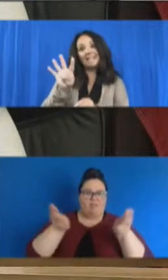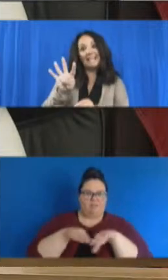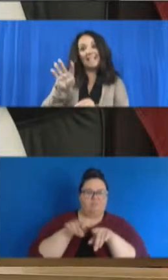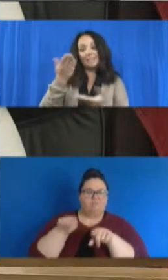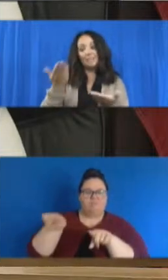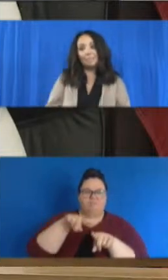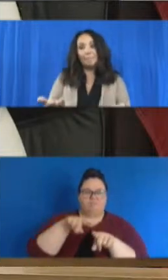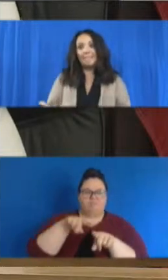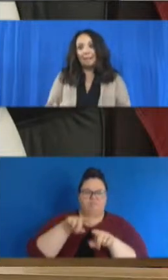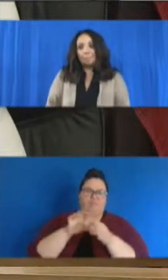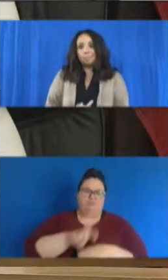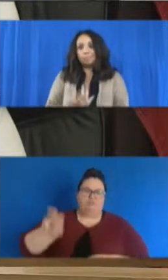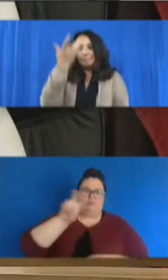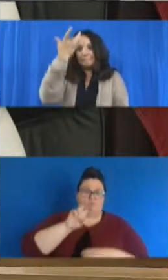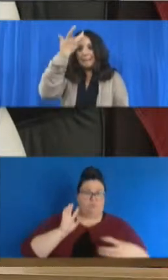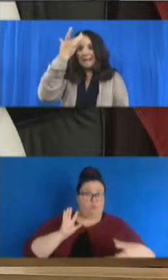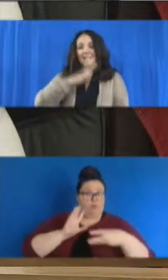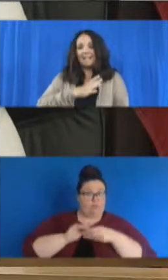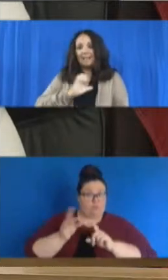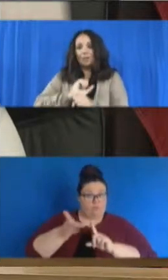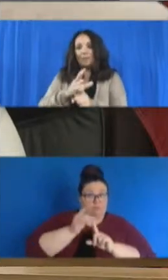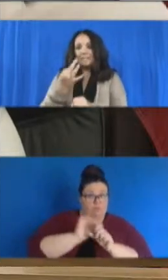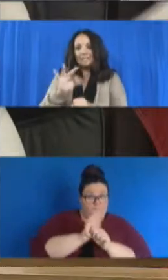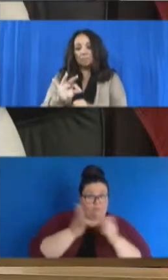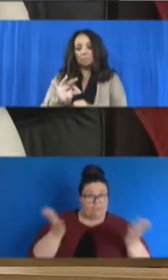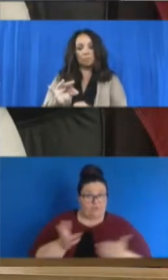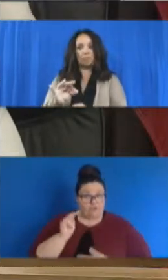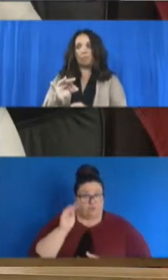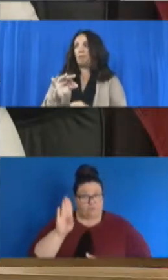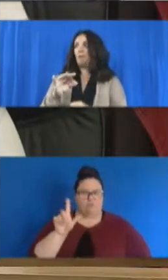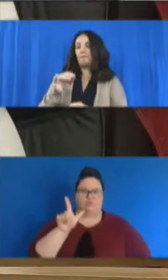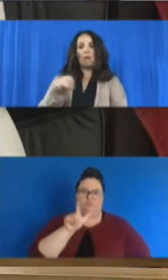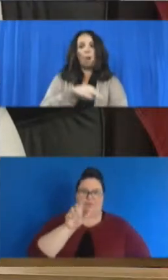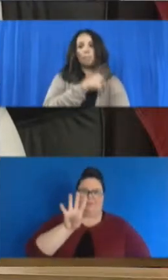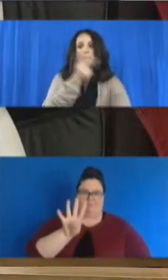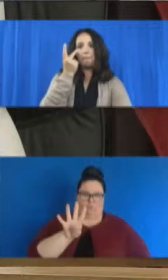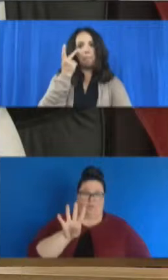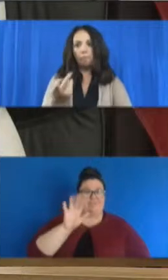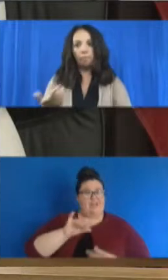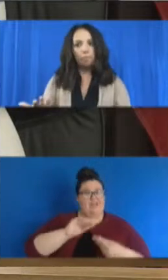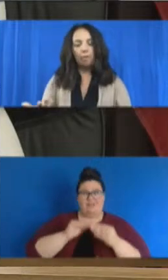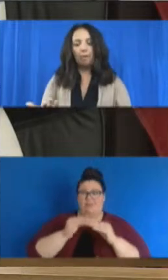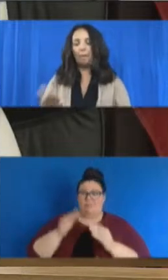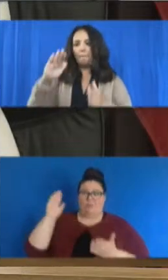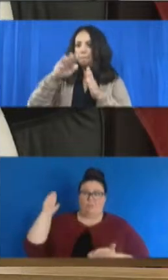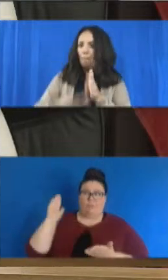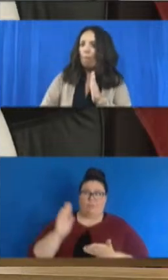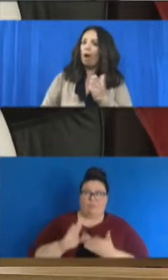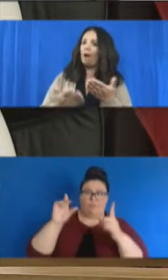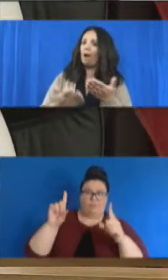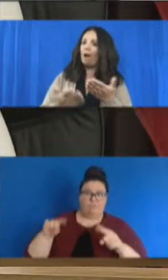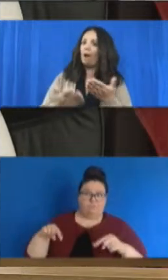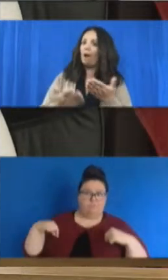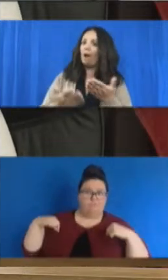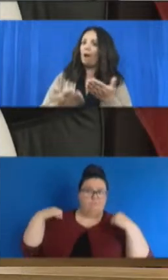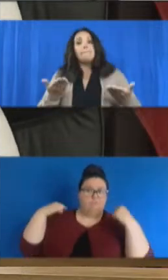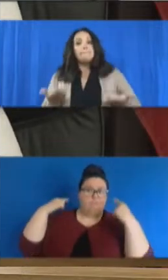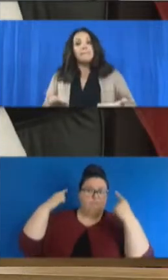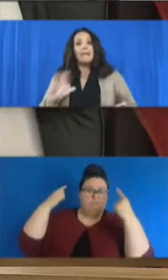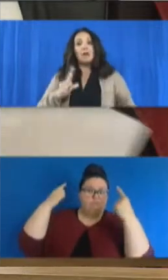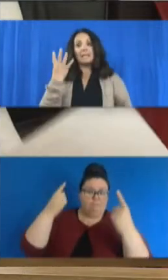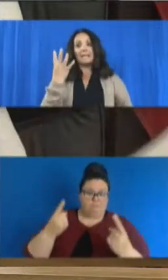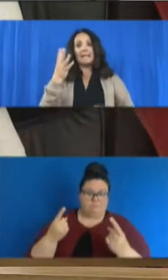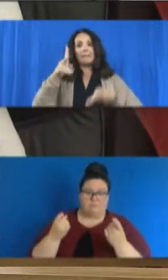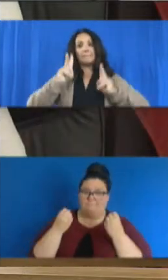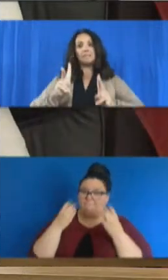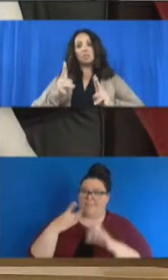cas de COVID-19 continue de diminuer, de nombreux citoyens du Nouveau-Brunswick et leurs familles continuent de subir les